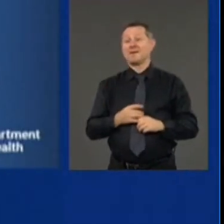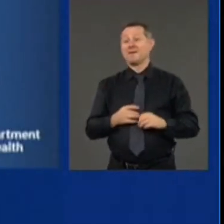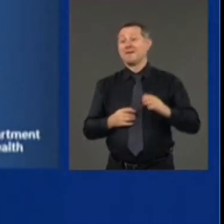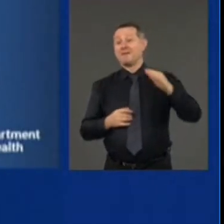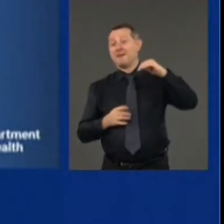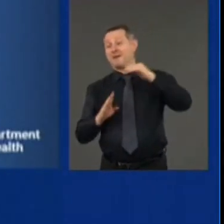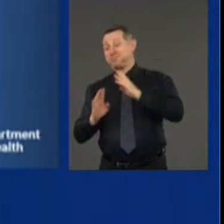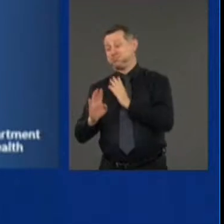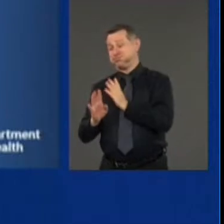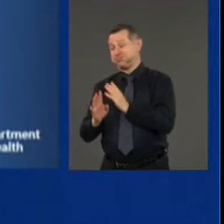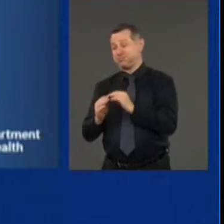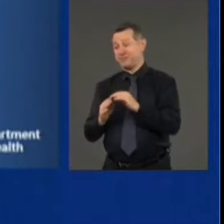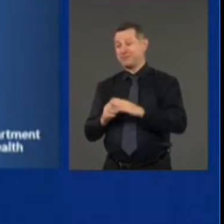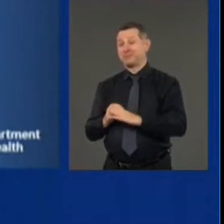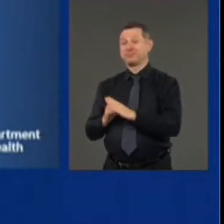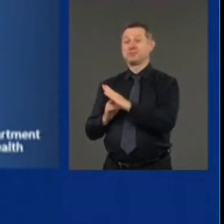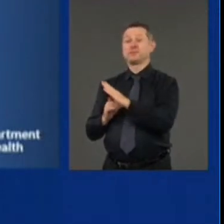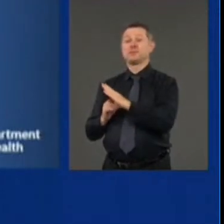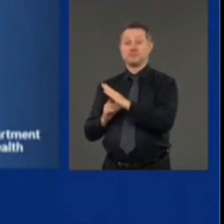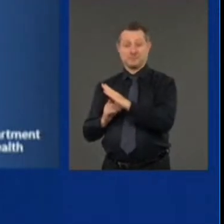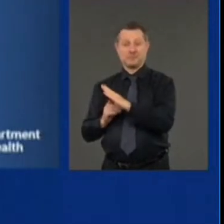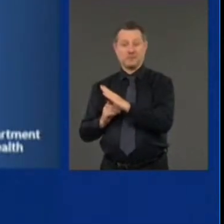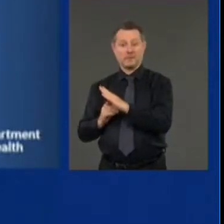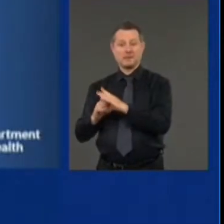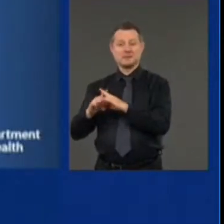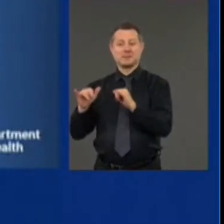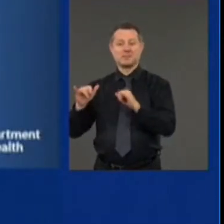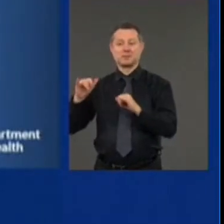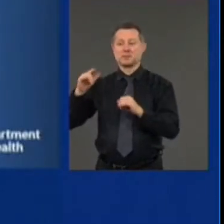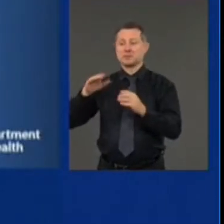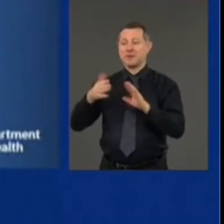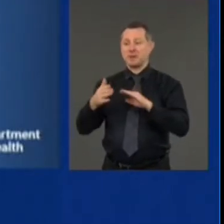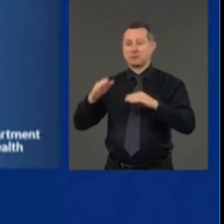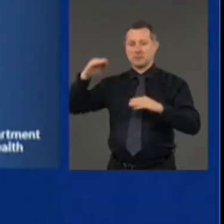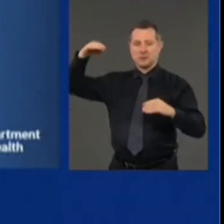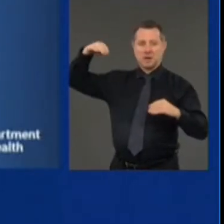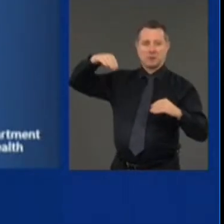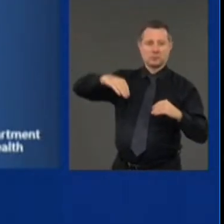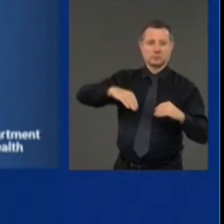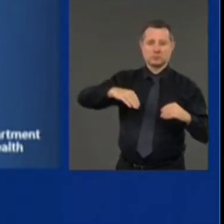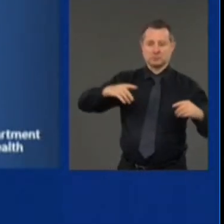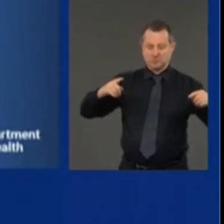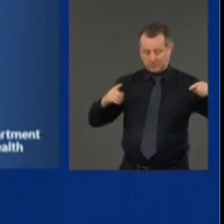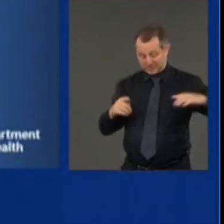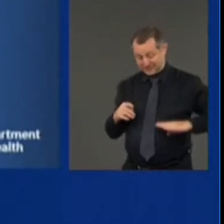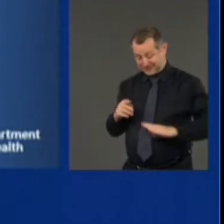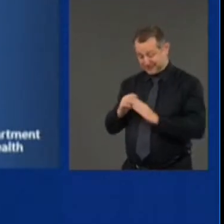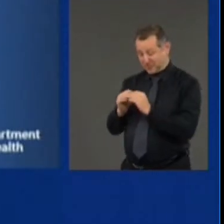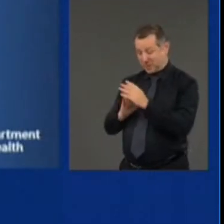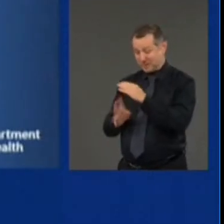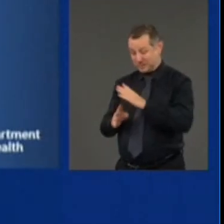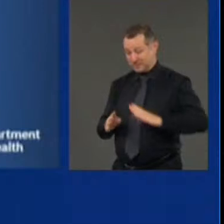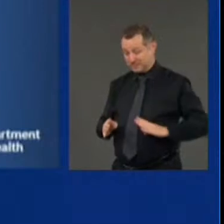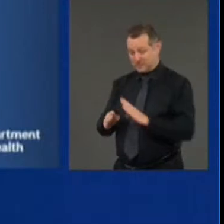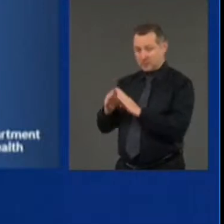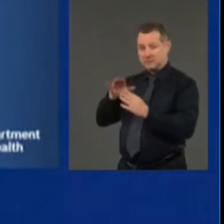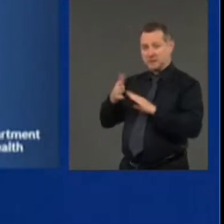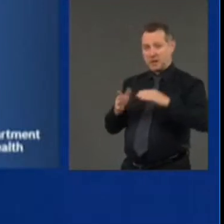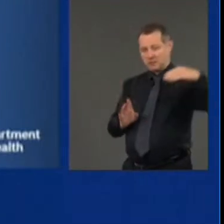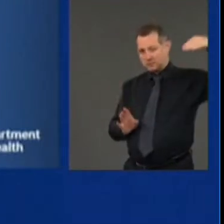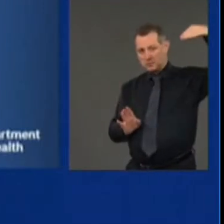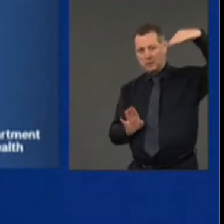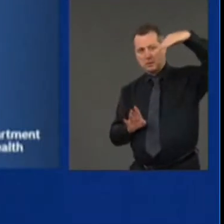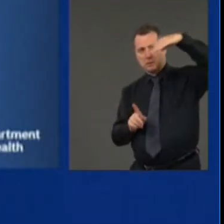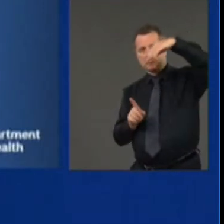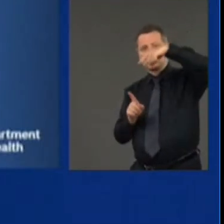increasing, the deaths were decreasing. So one may say, well, why is that important? Well, it goes to the false